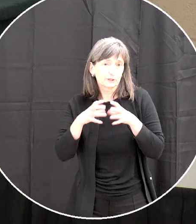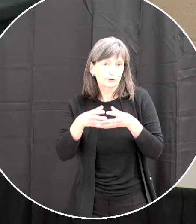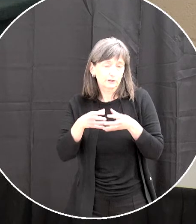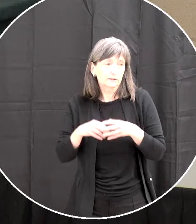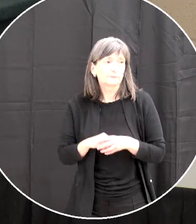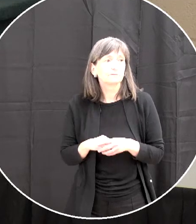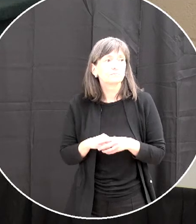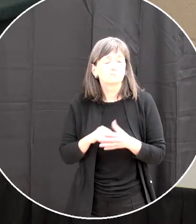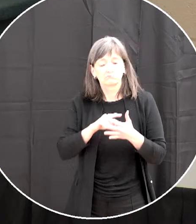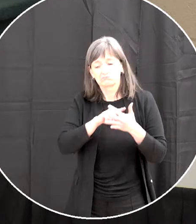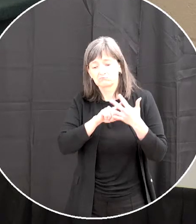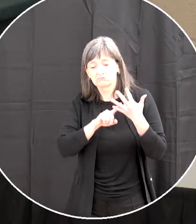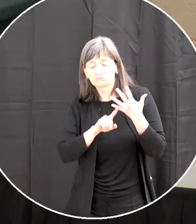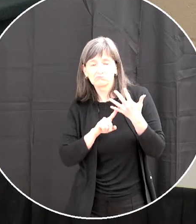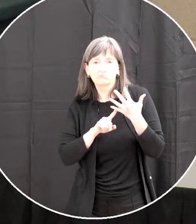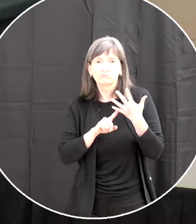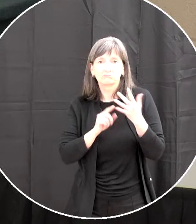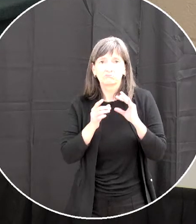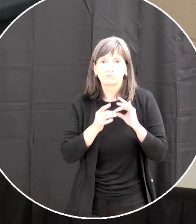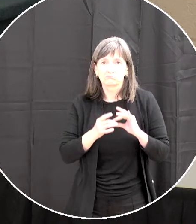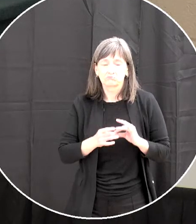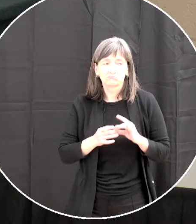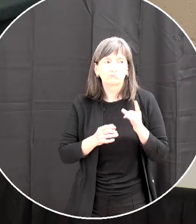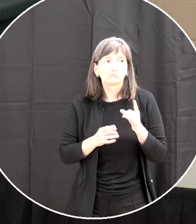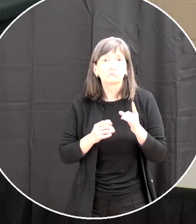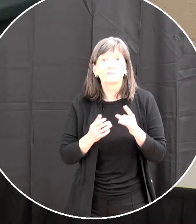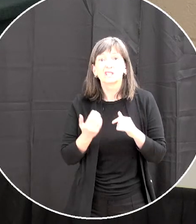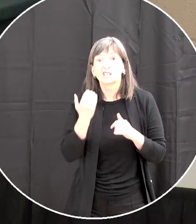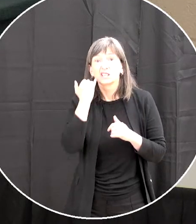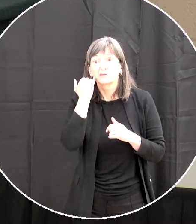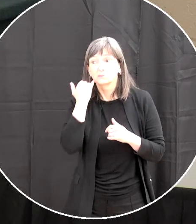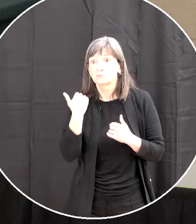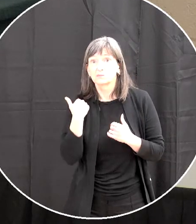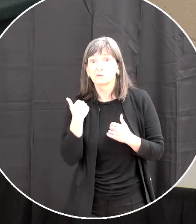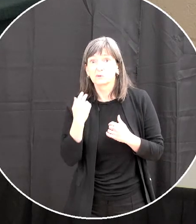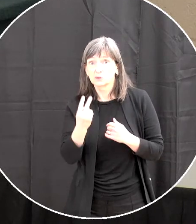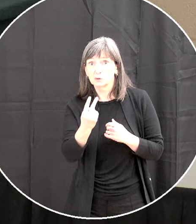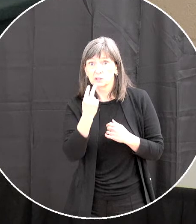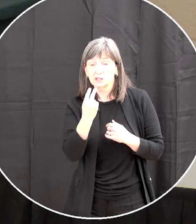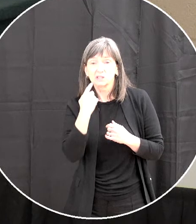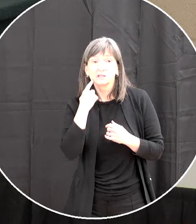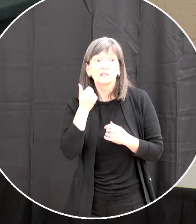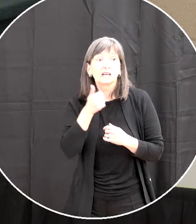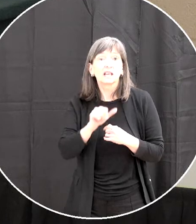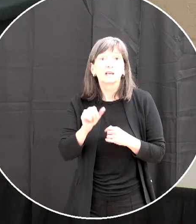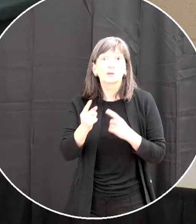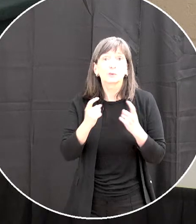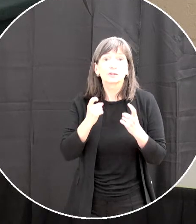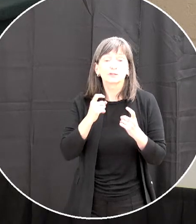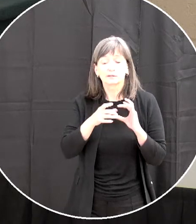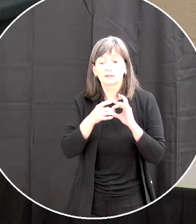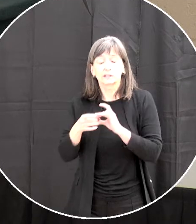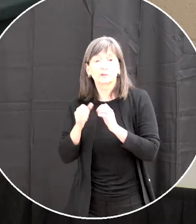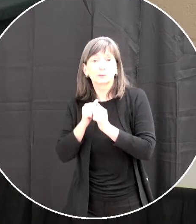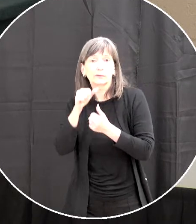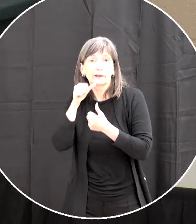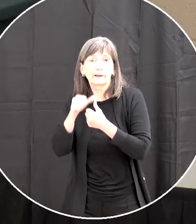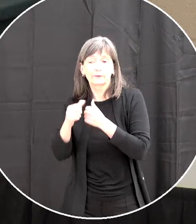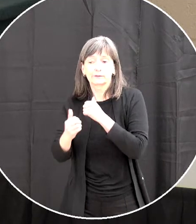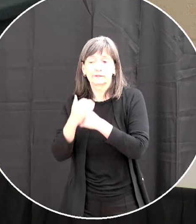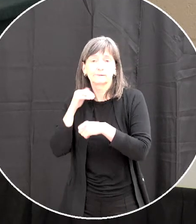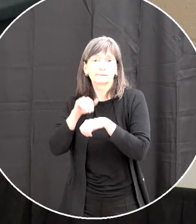number of items there, and as people who may have tuned in before, we give the opportunity for trustees, if they have any questions related to the correspondence,